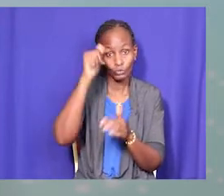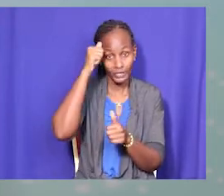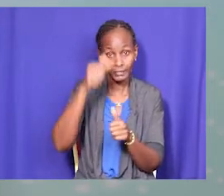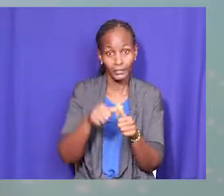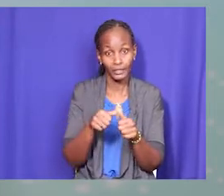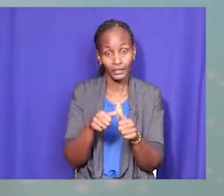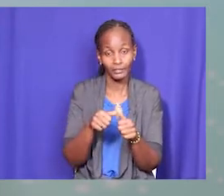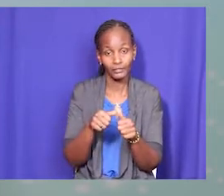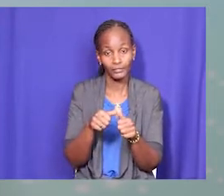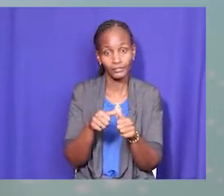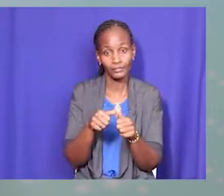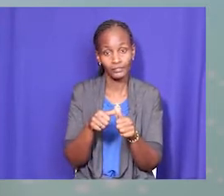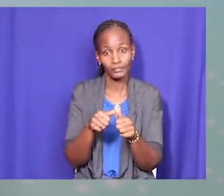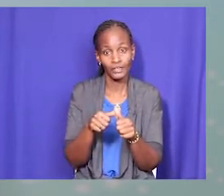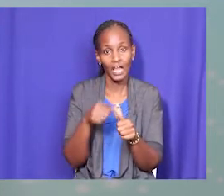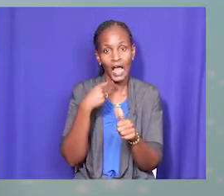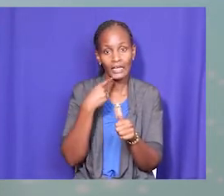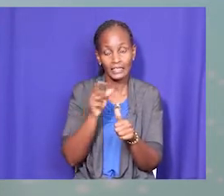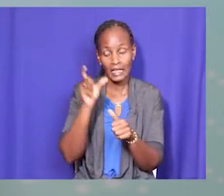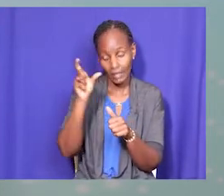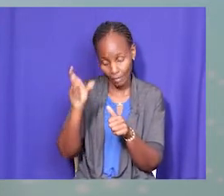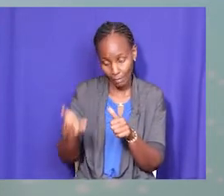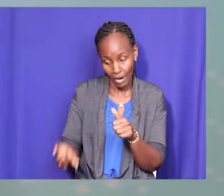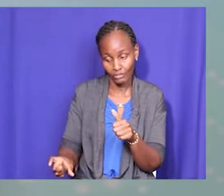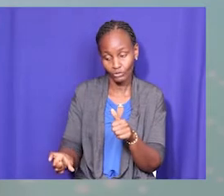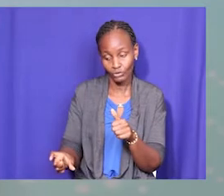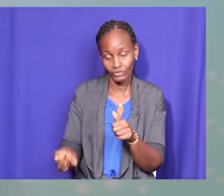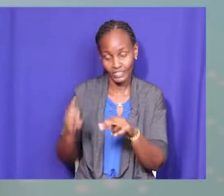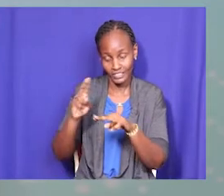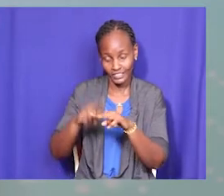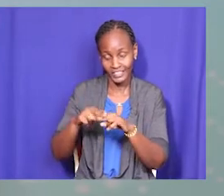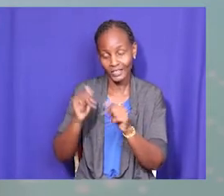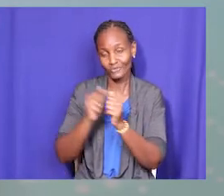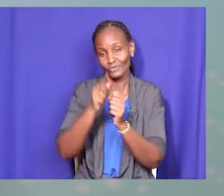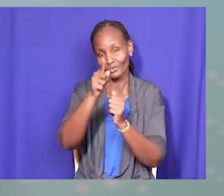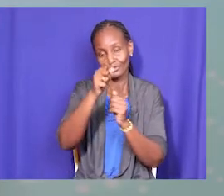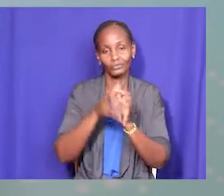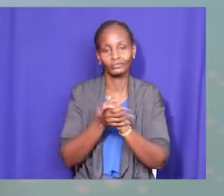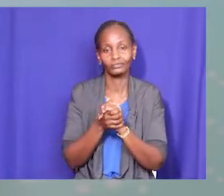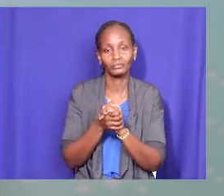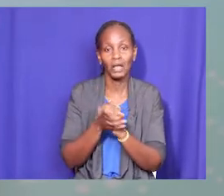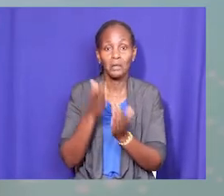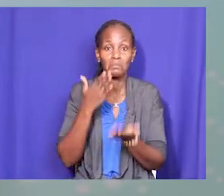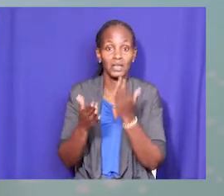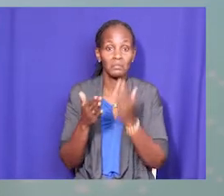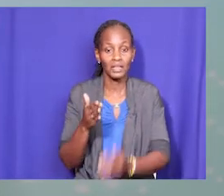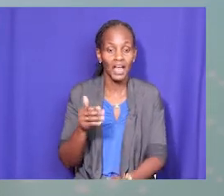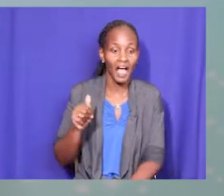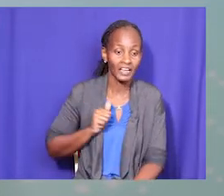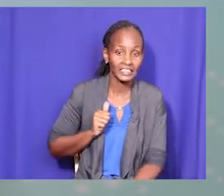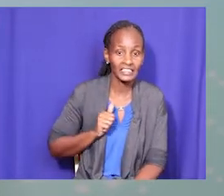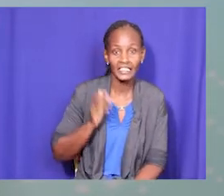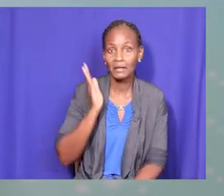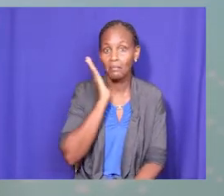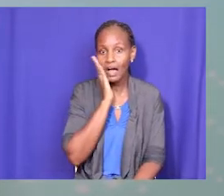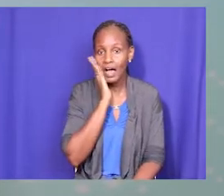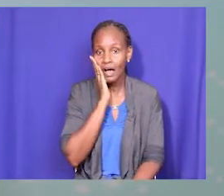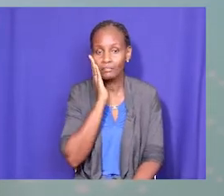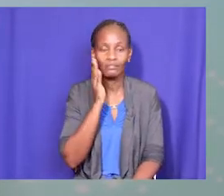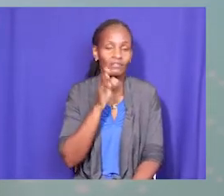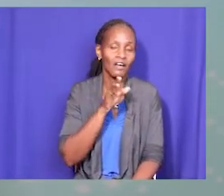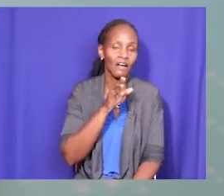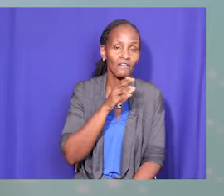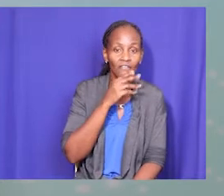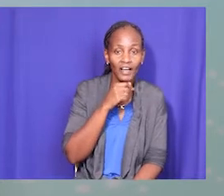remember? Tell the person seated next to you, maybe your auntie, your mom, your